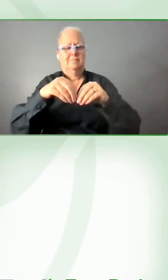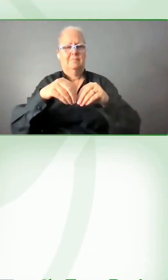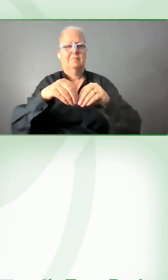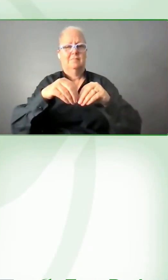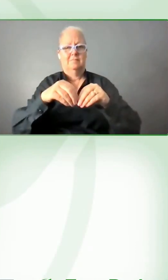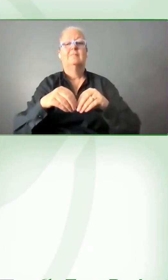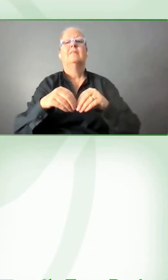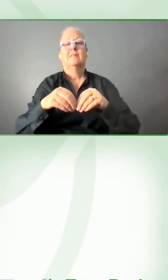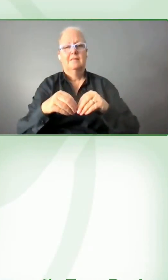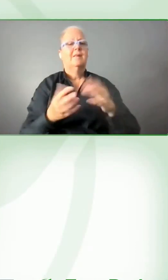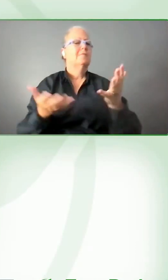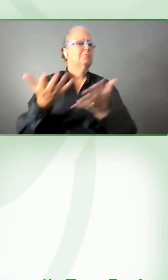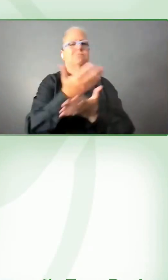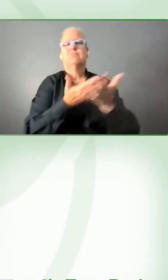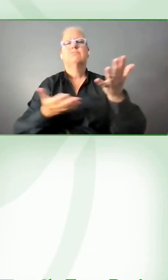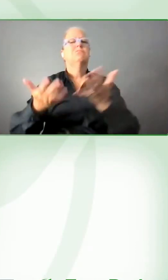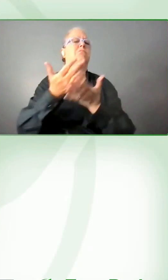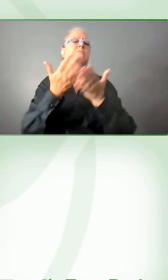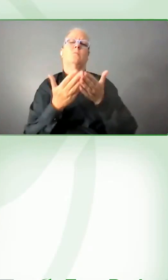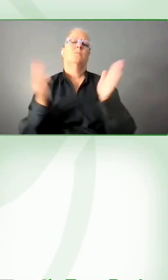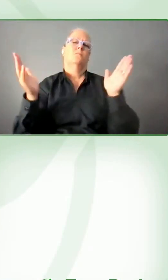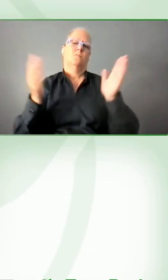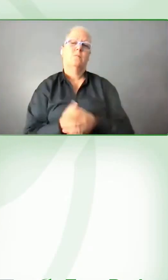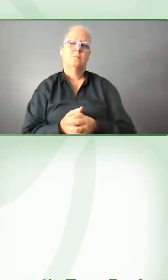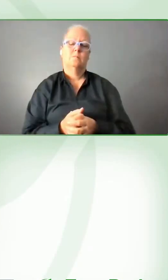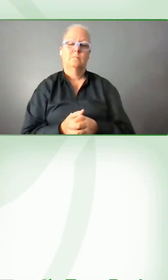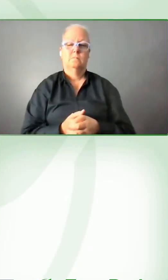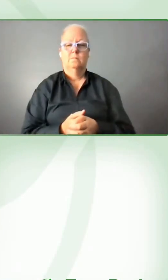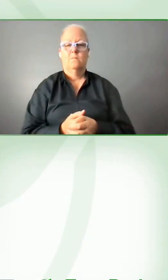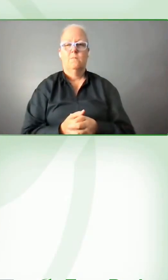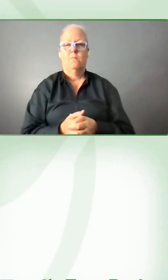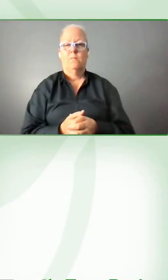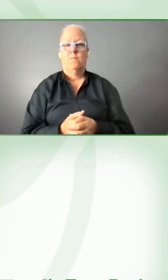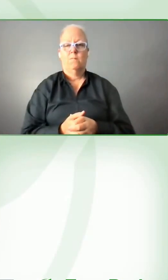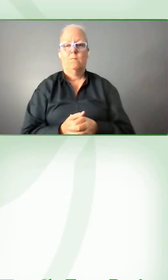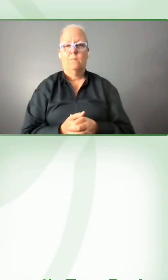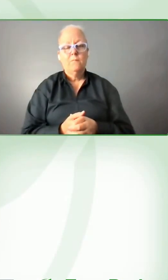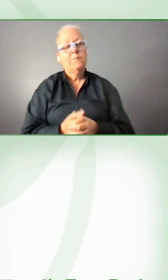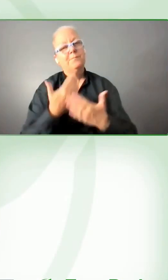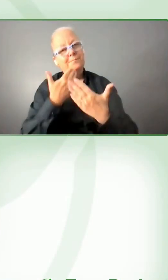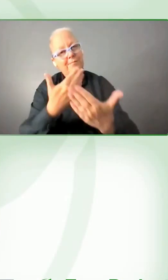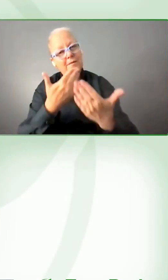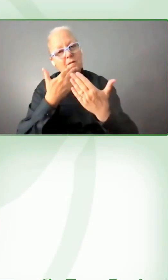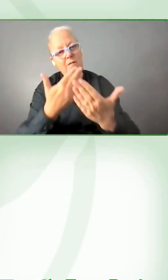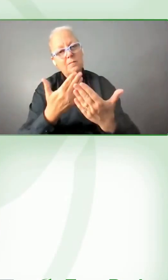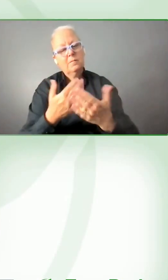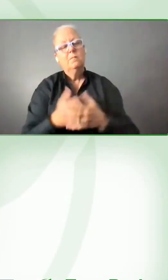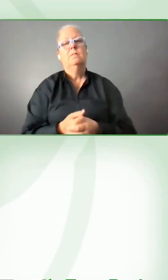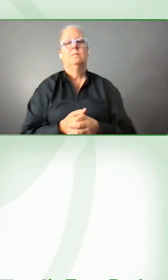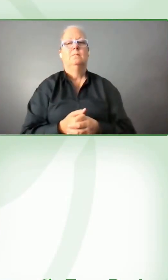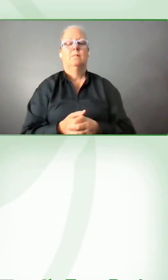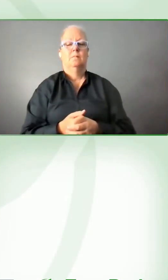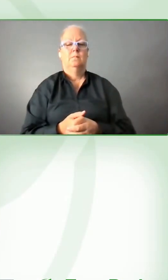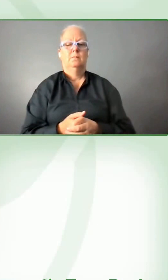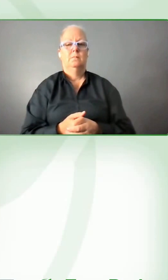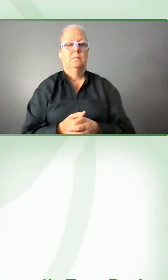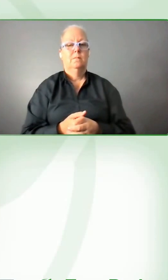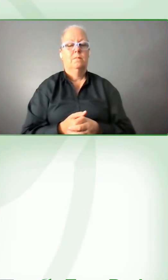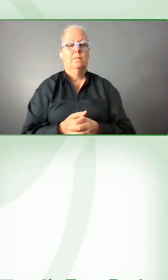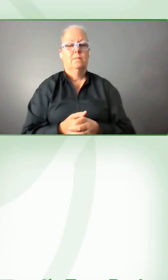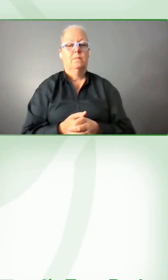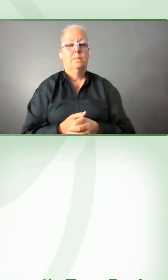conversations about sex. Thank you very much, Marissa. Connie, Yes, Monica,